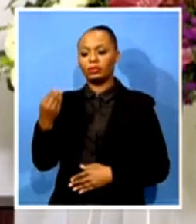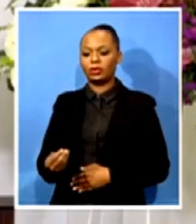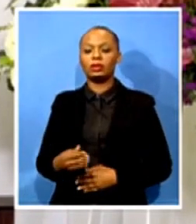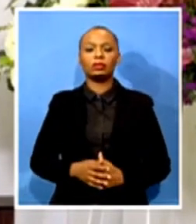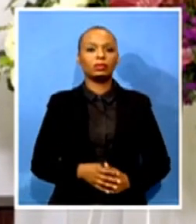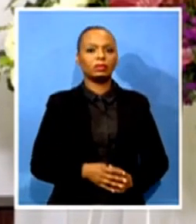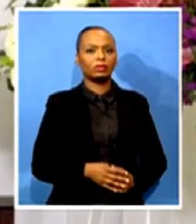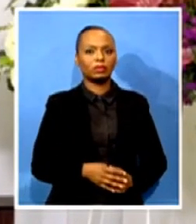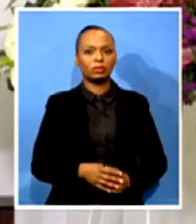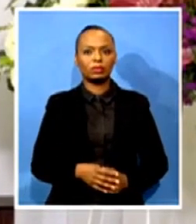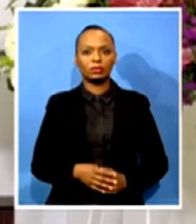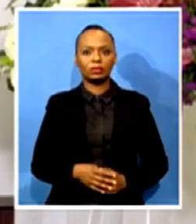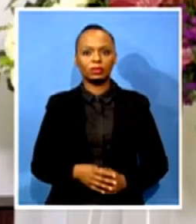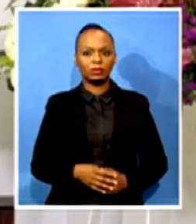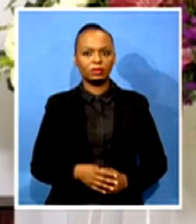Bangimise